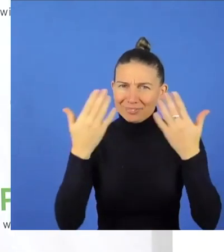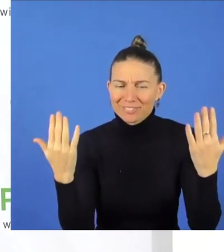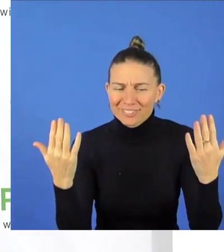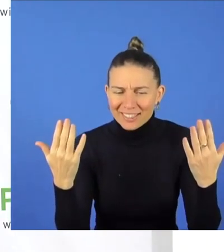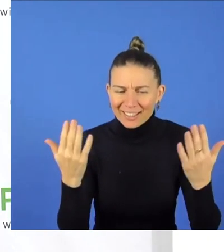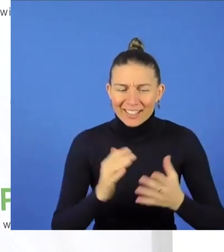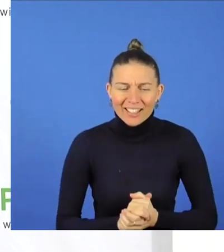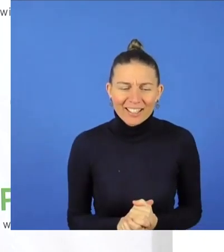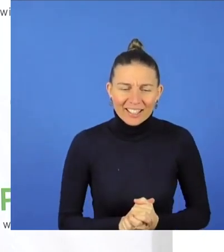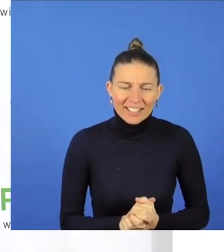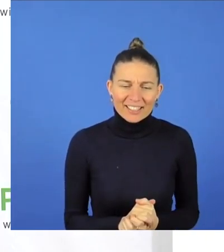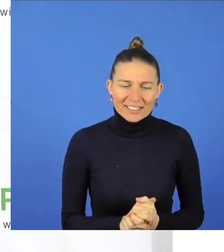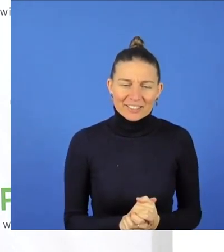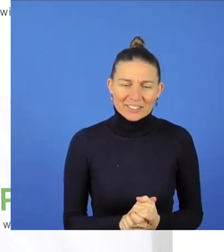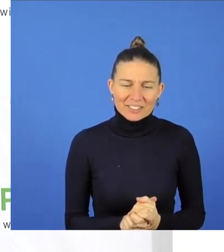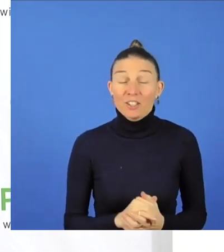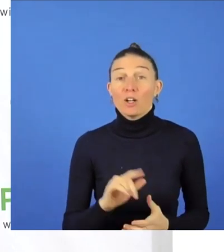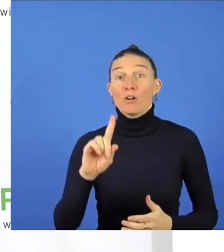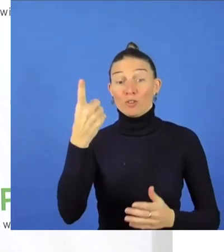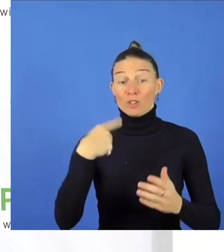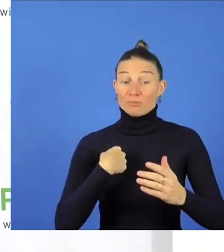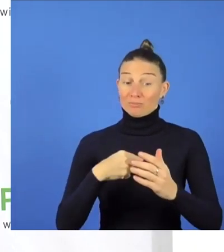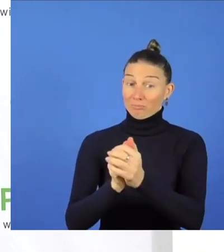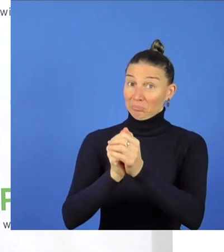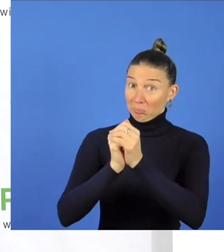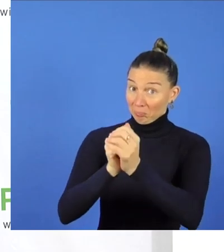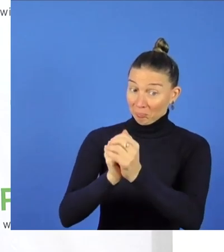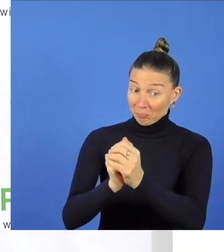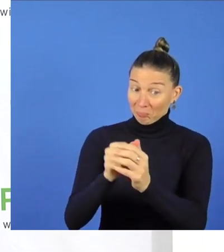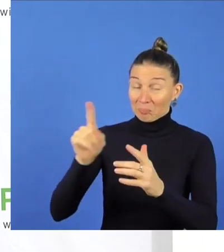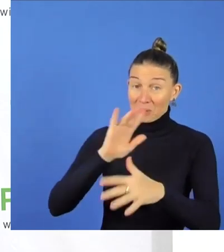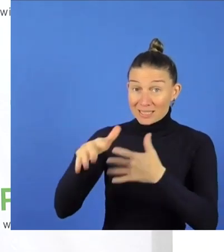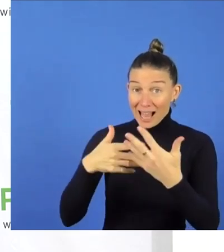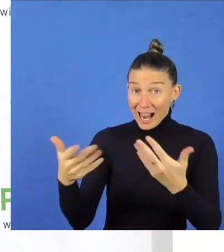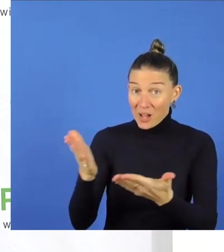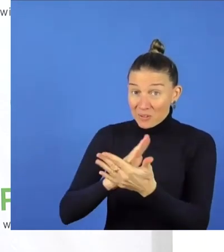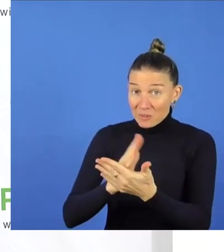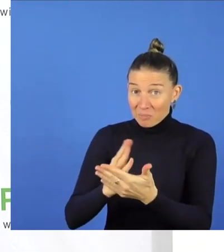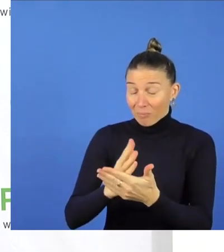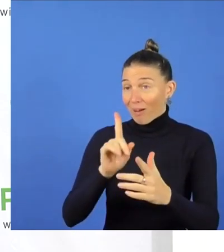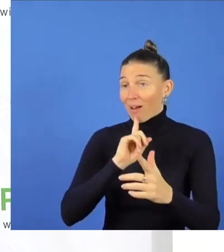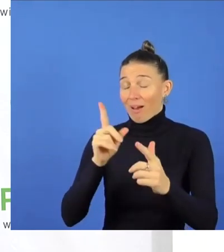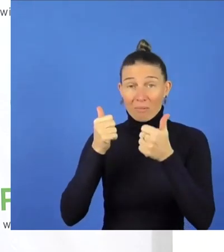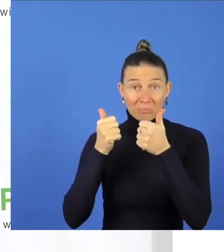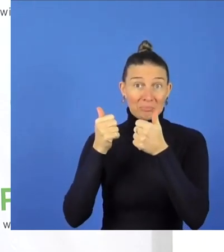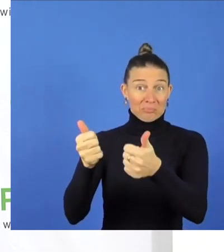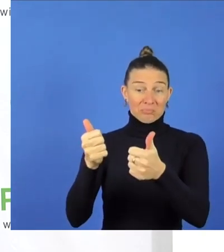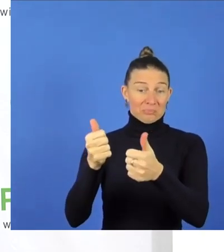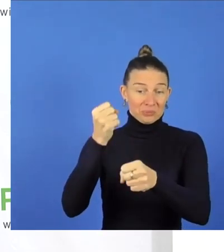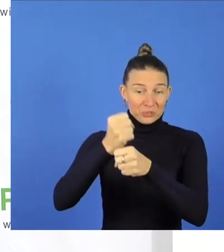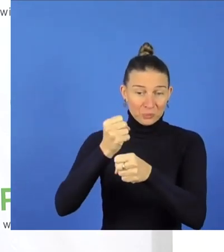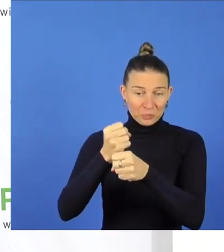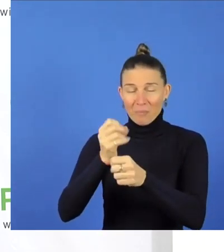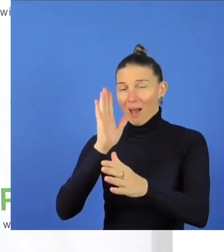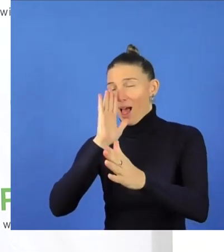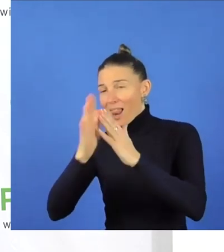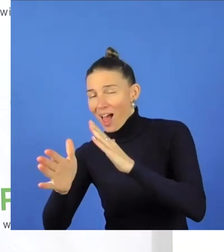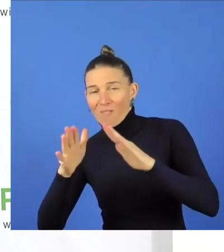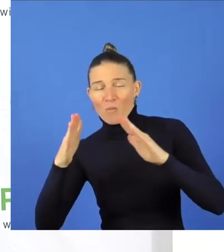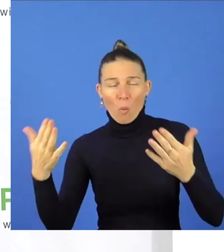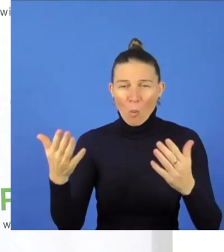the sign language interpreters who are doing a fantastic job live and online. Because